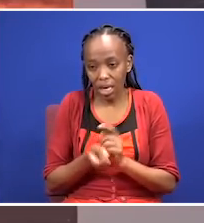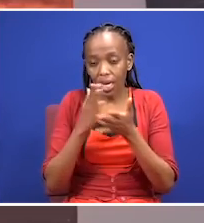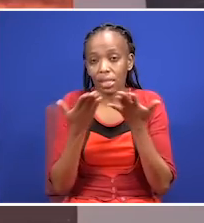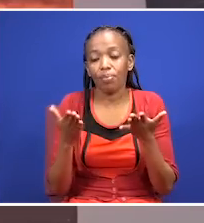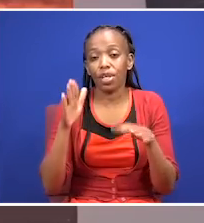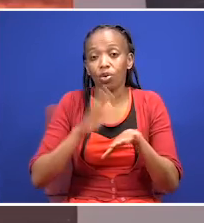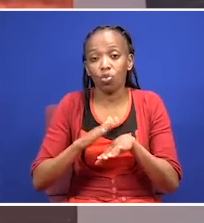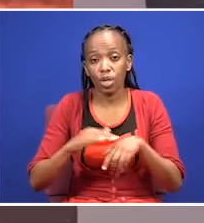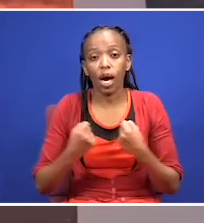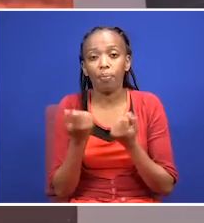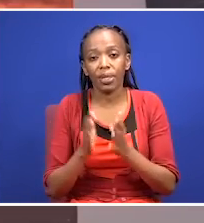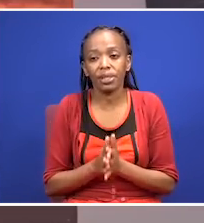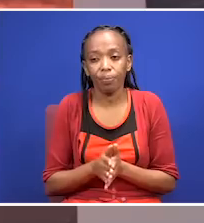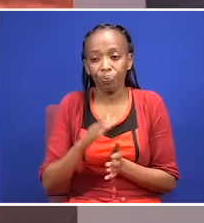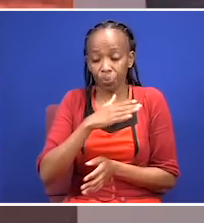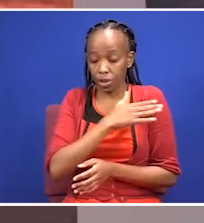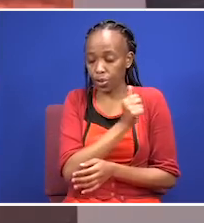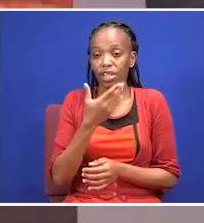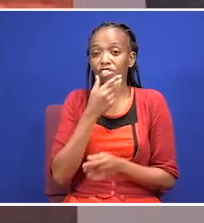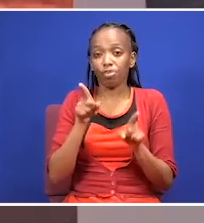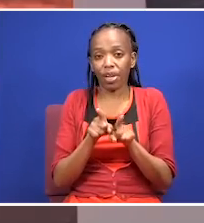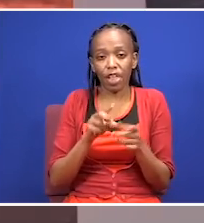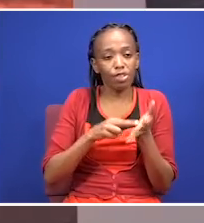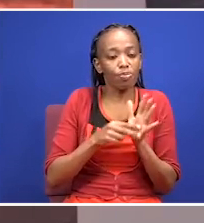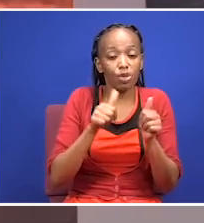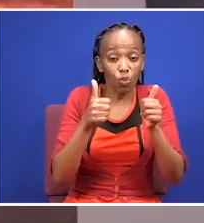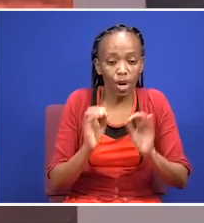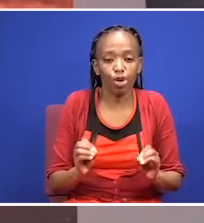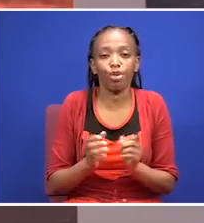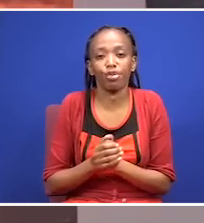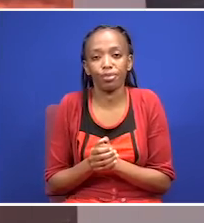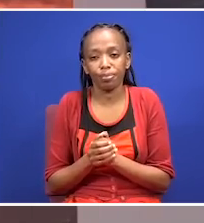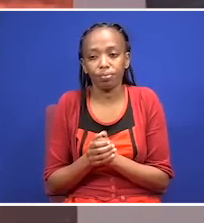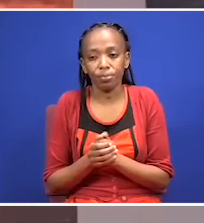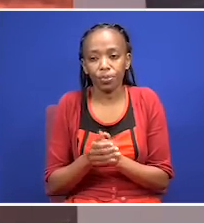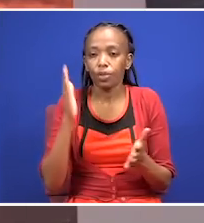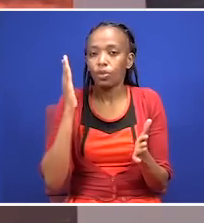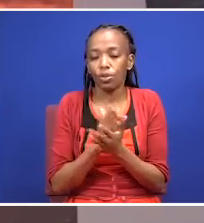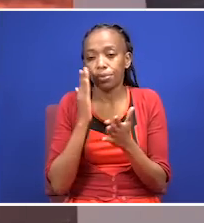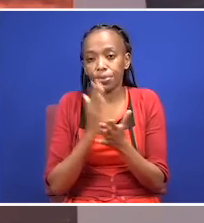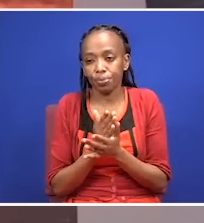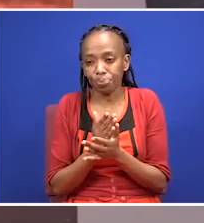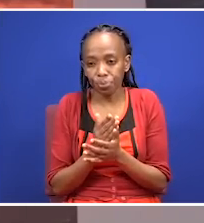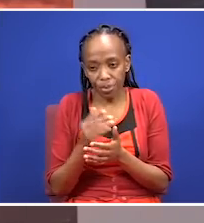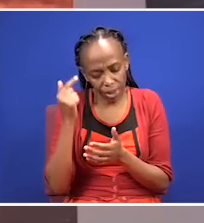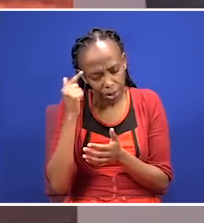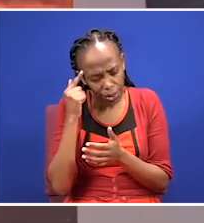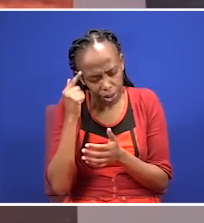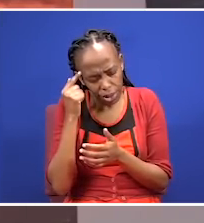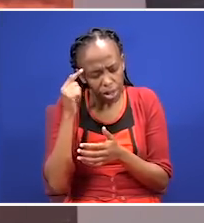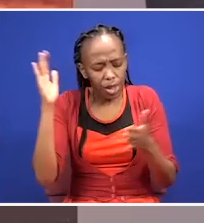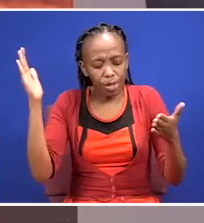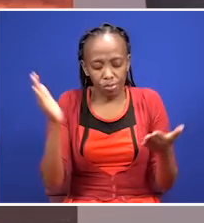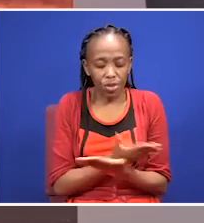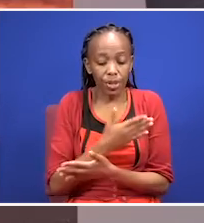something good comes out of it joseph's brother did not mean well for him in fact it looked like good riddance of the